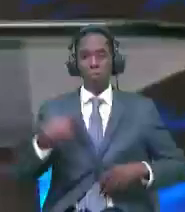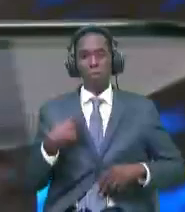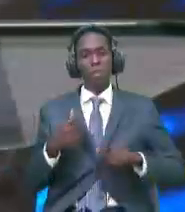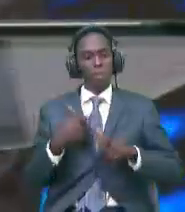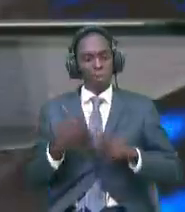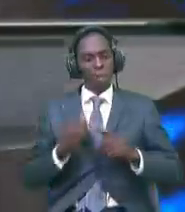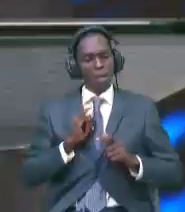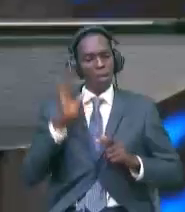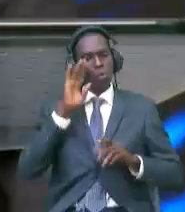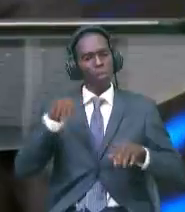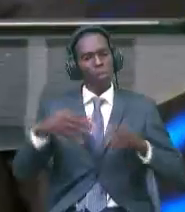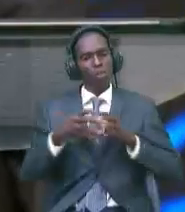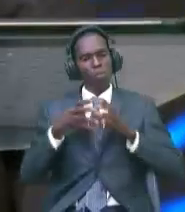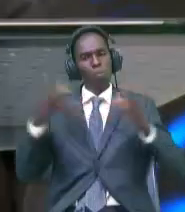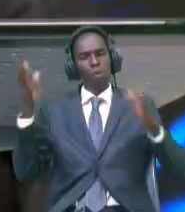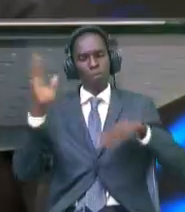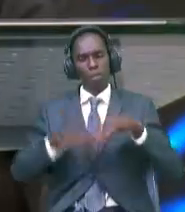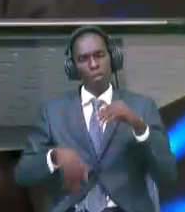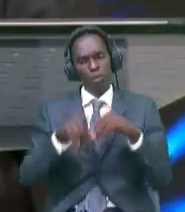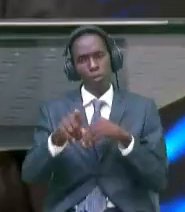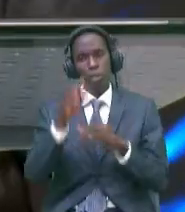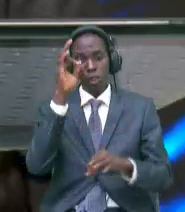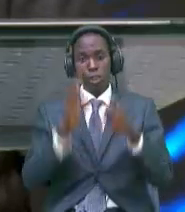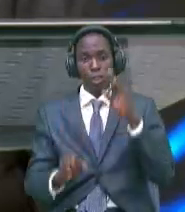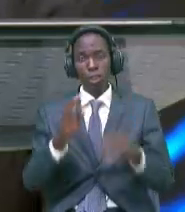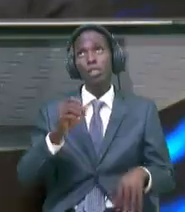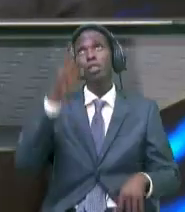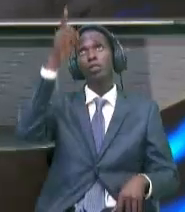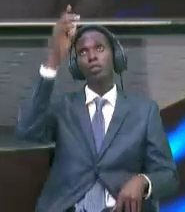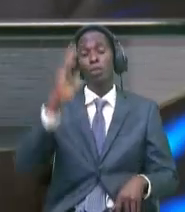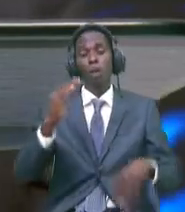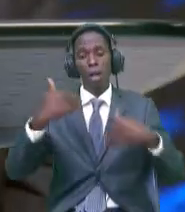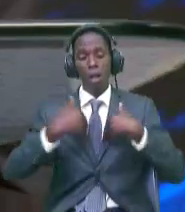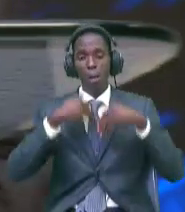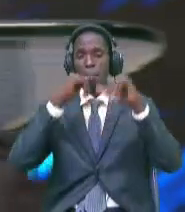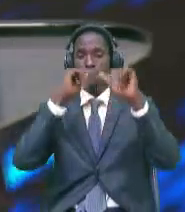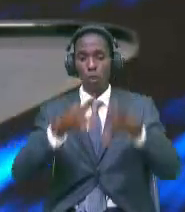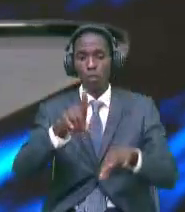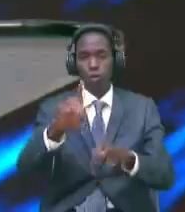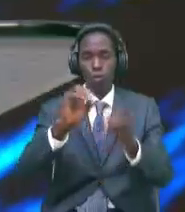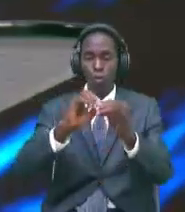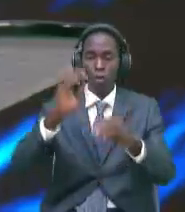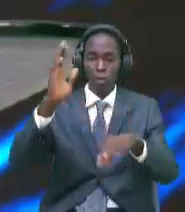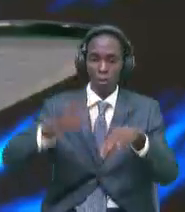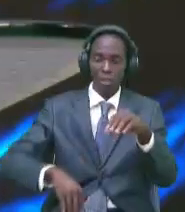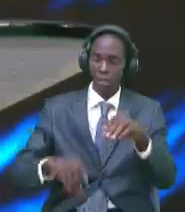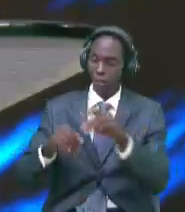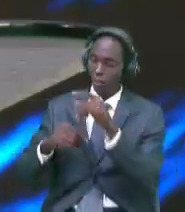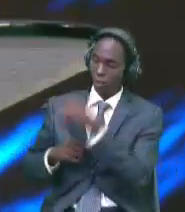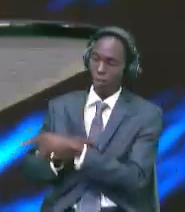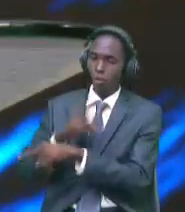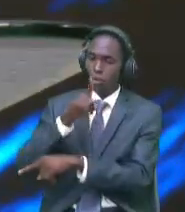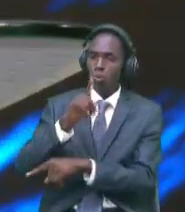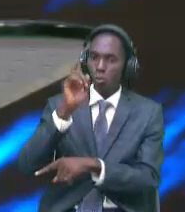you give. If God has prospered you more than he has prospered him or her, you will give